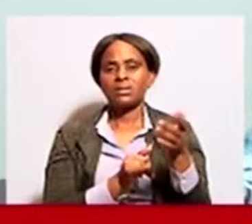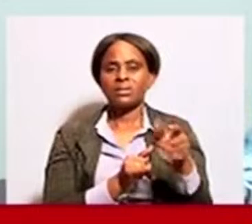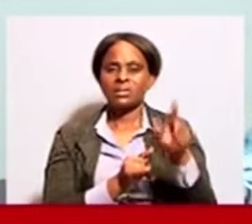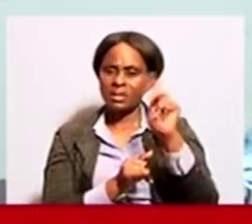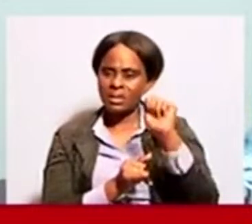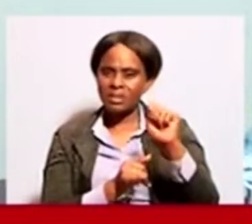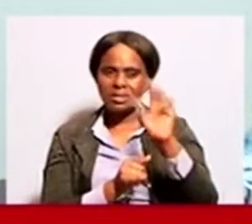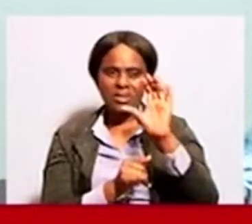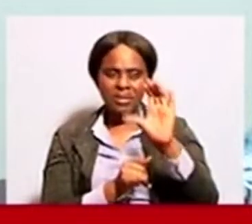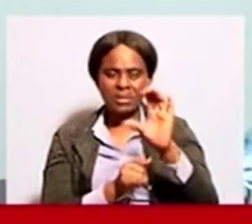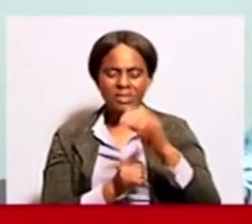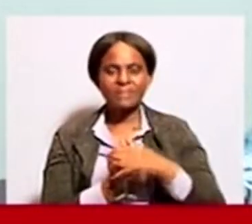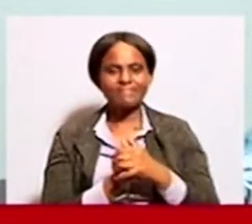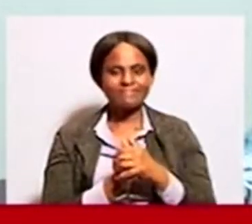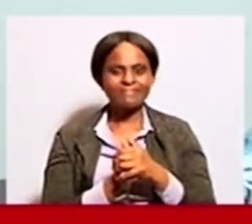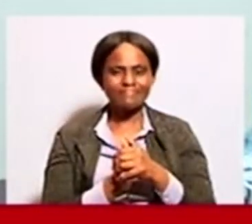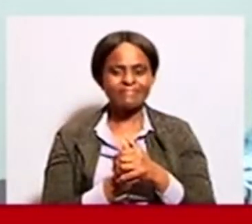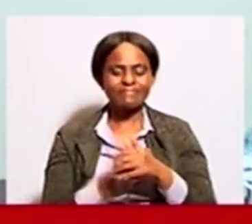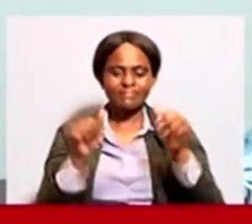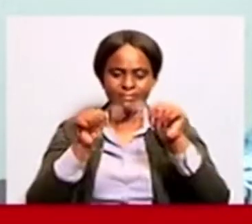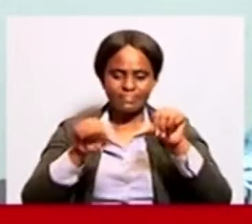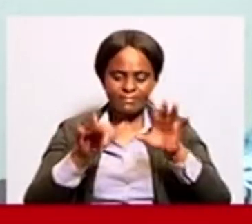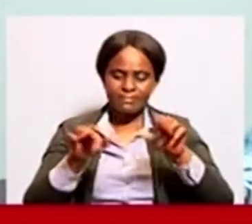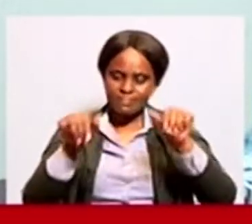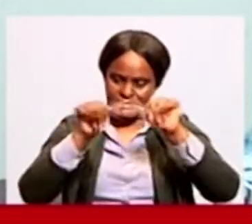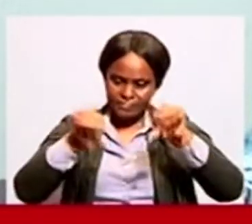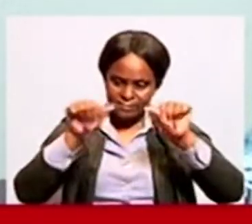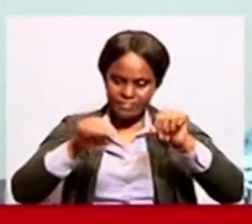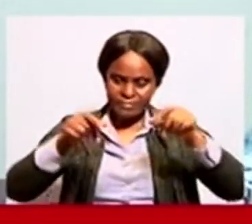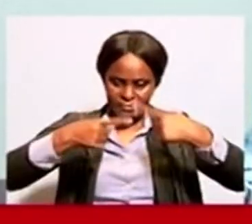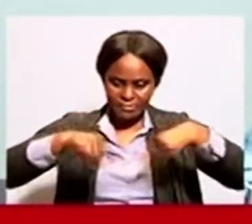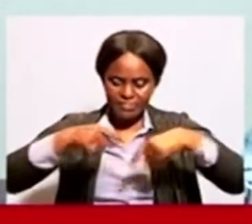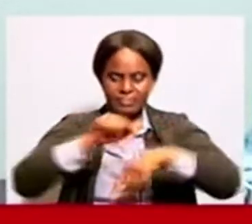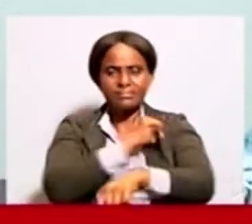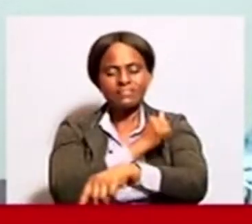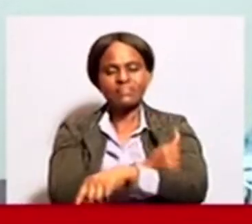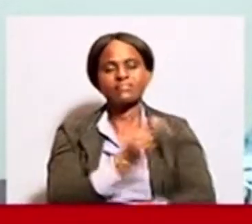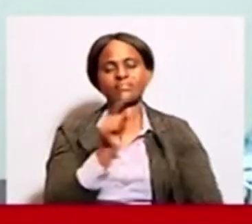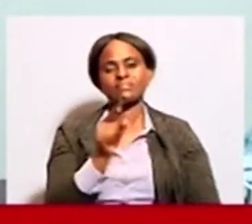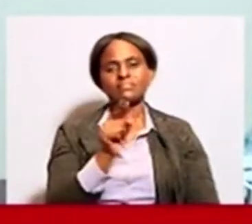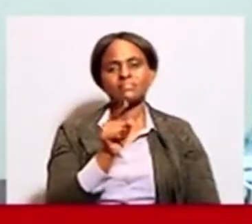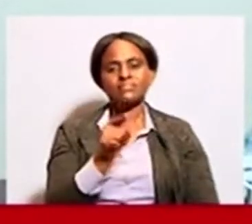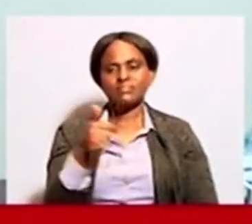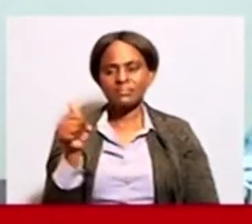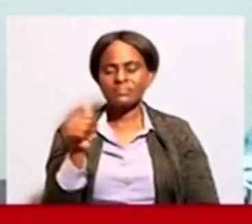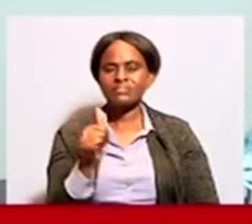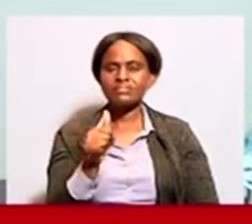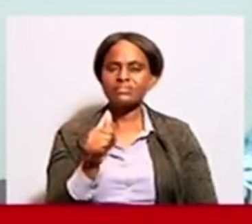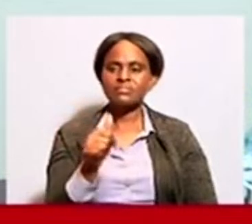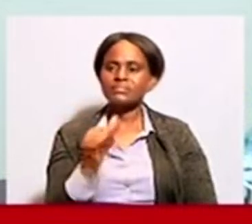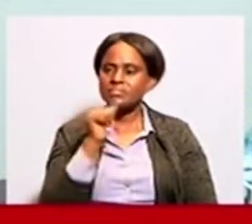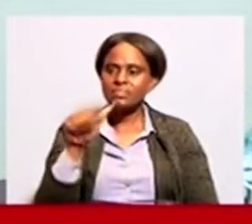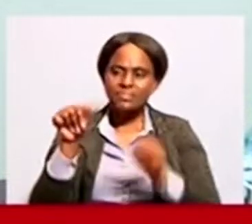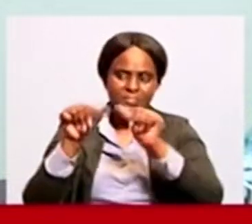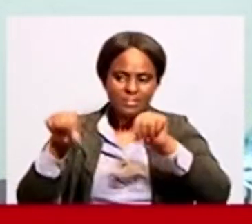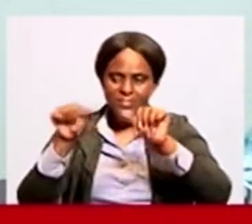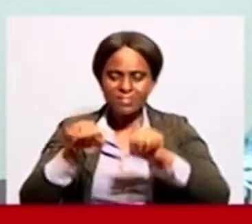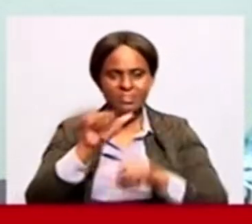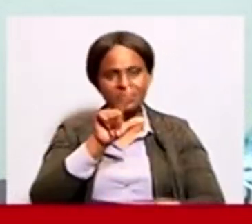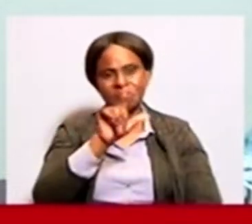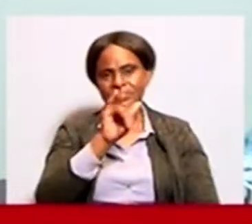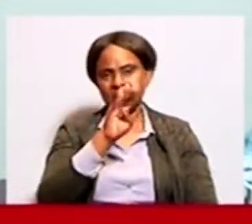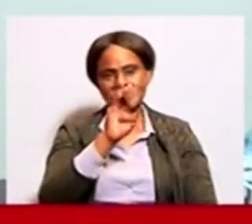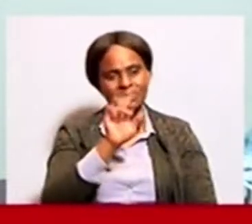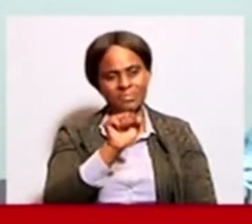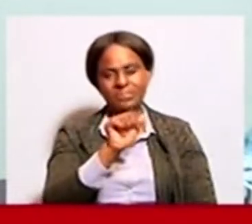TC, the auditors were auditing the local authority. They are not auditing Libes.